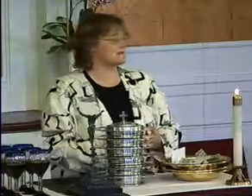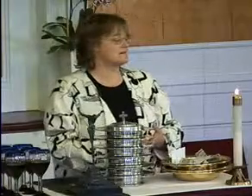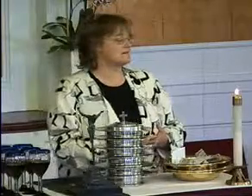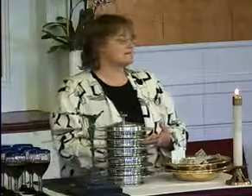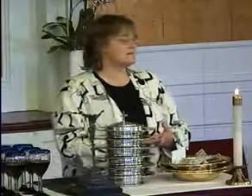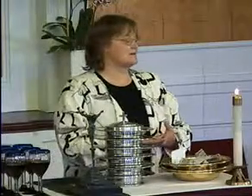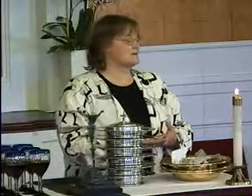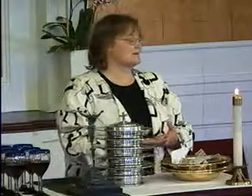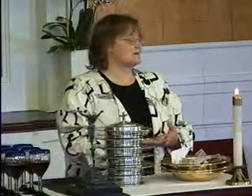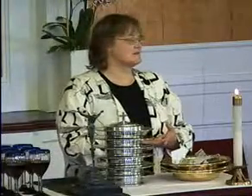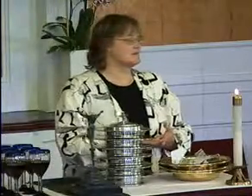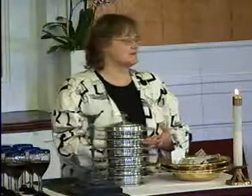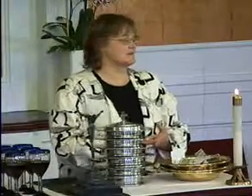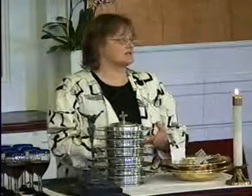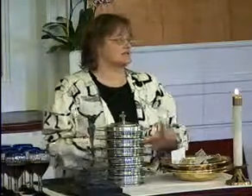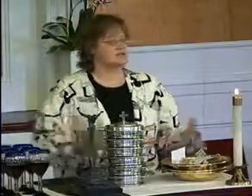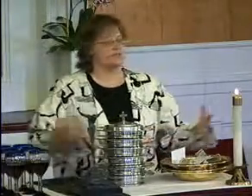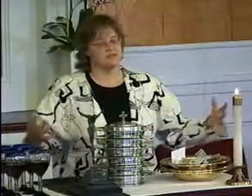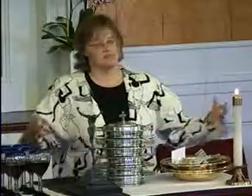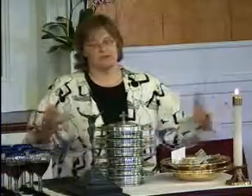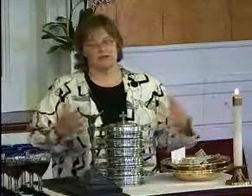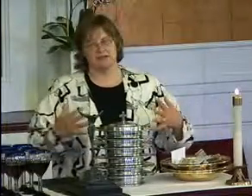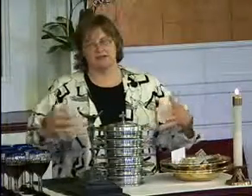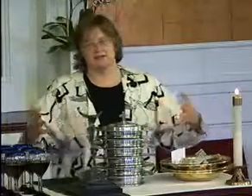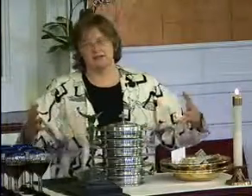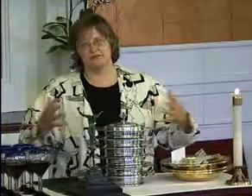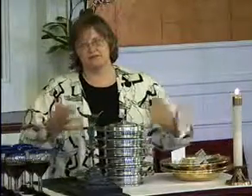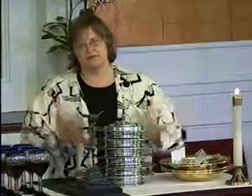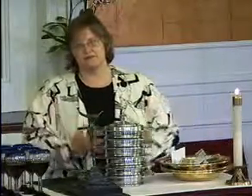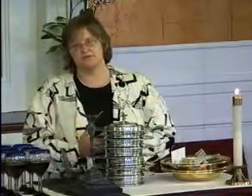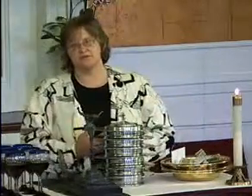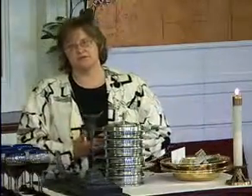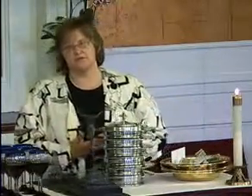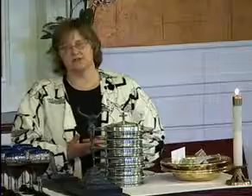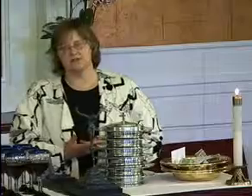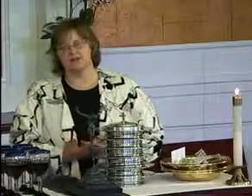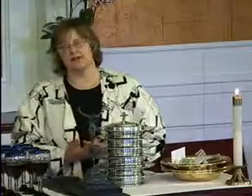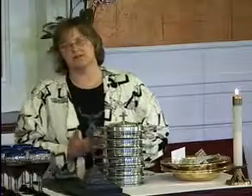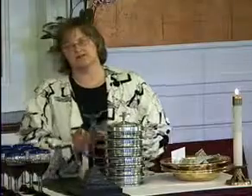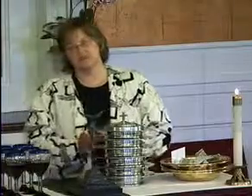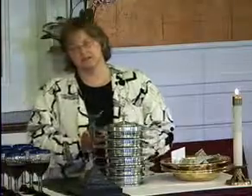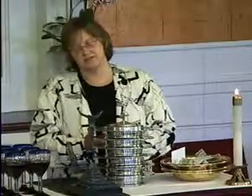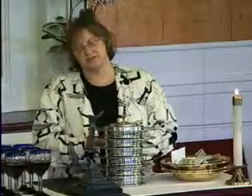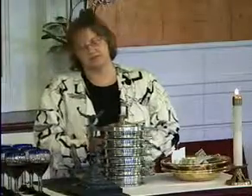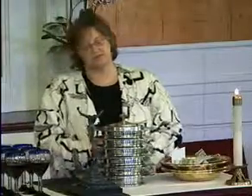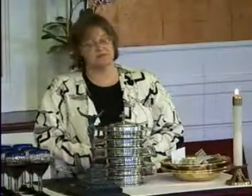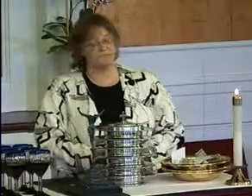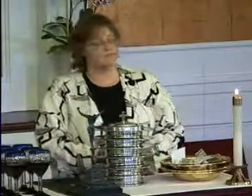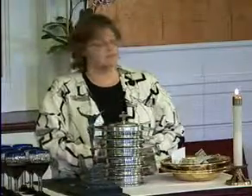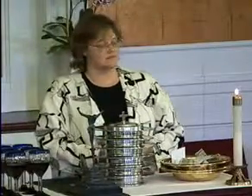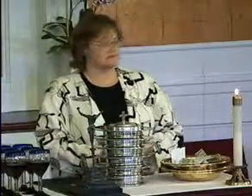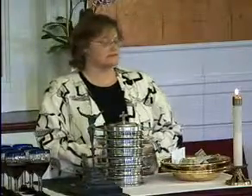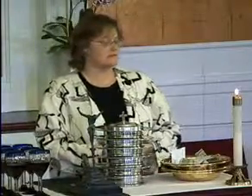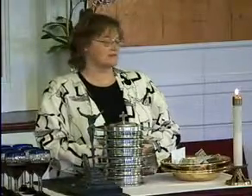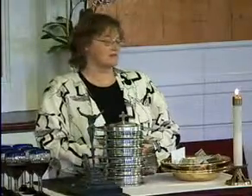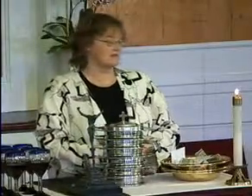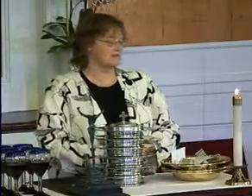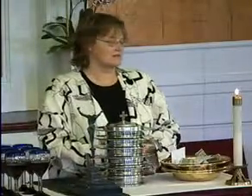sacrifice. So I see Jesus bringing together those who were willing to sacrifice